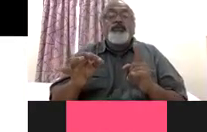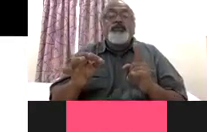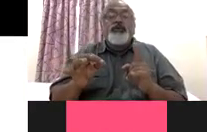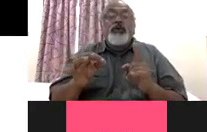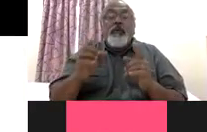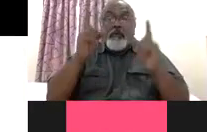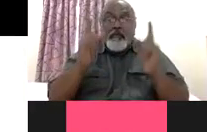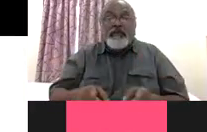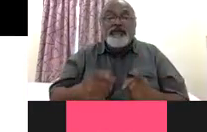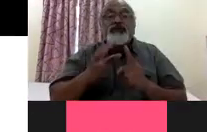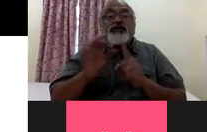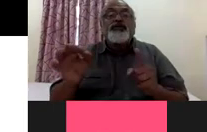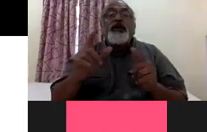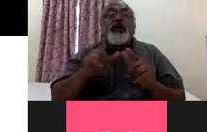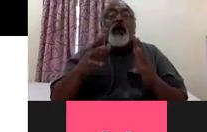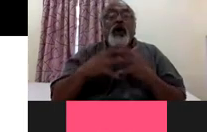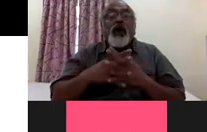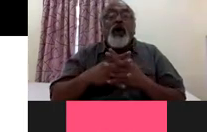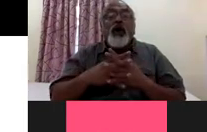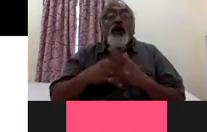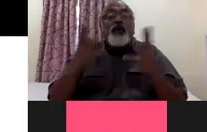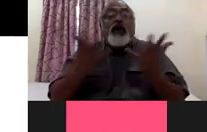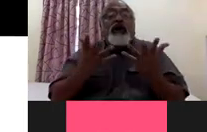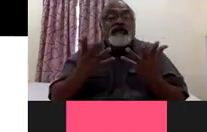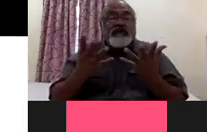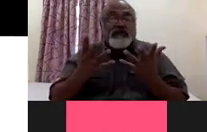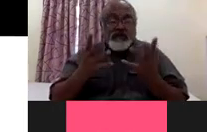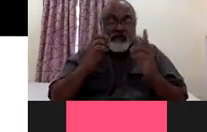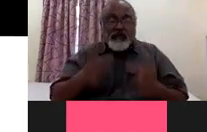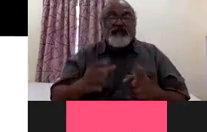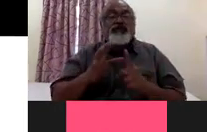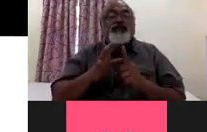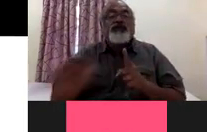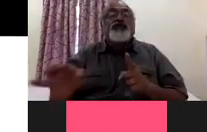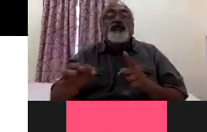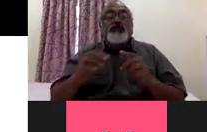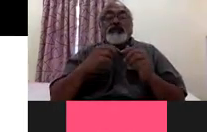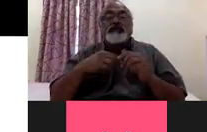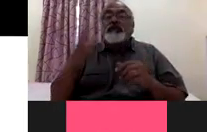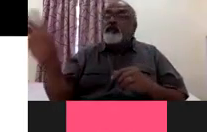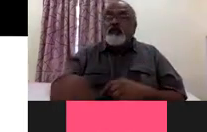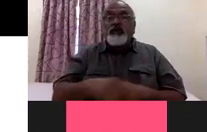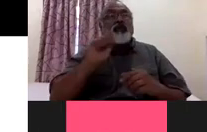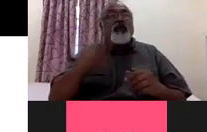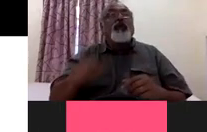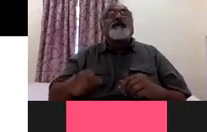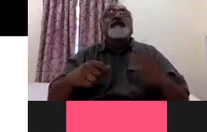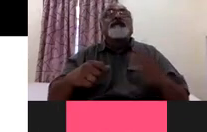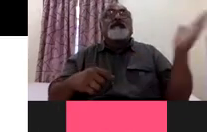you are deviating from what is the law of the land. If someone takes you to the court, you are responsible or accountable to present yourself